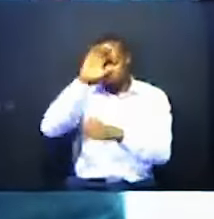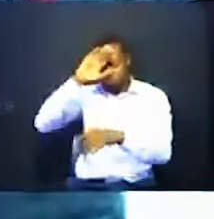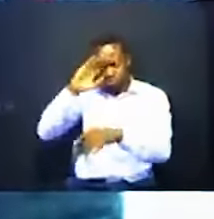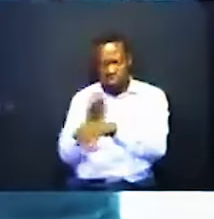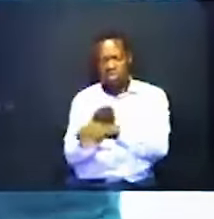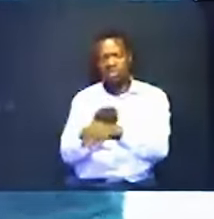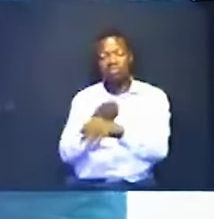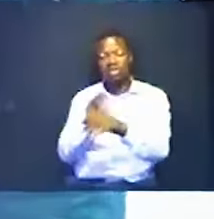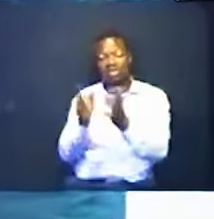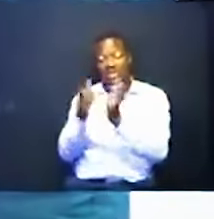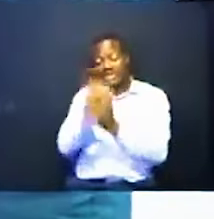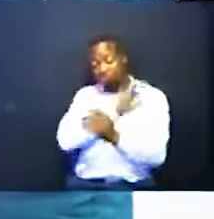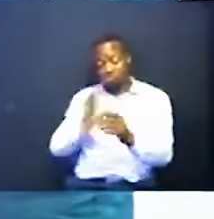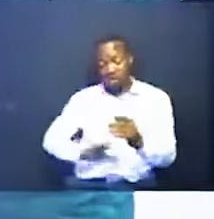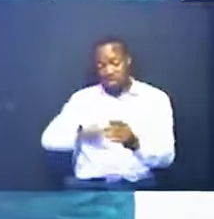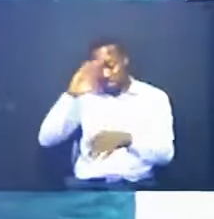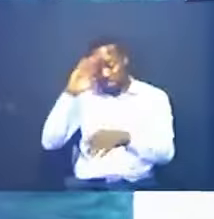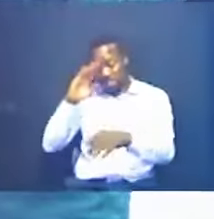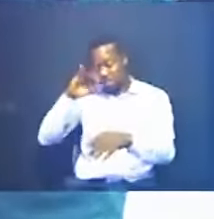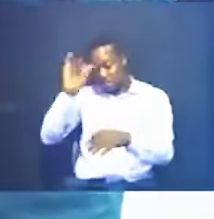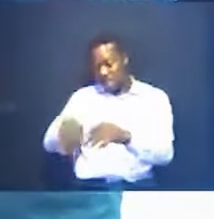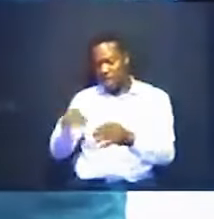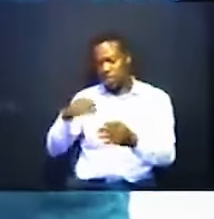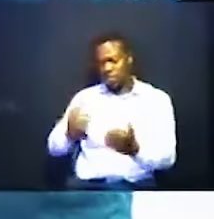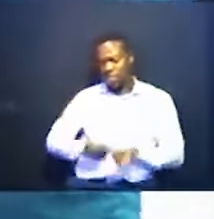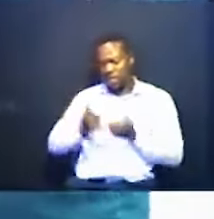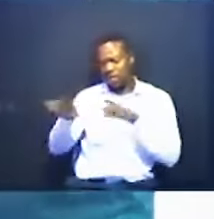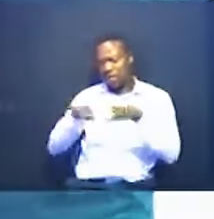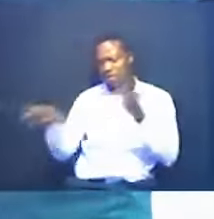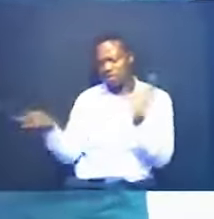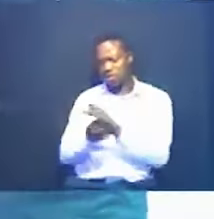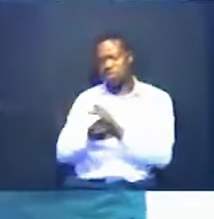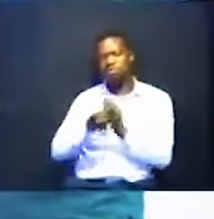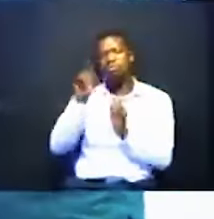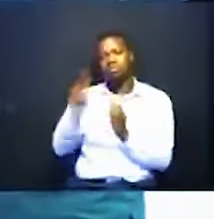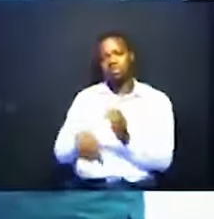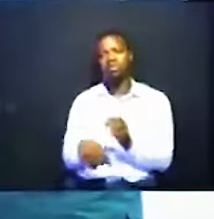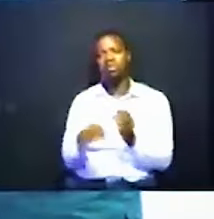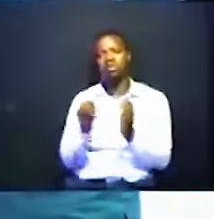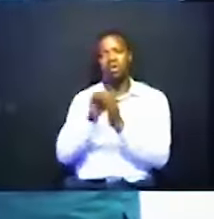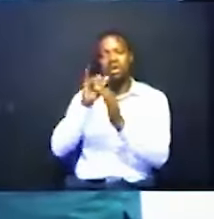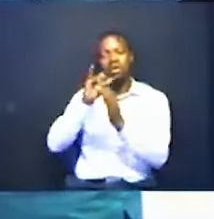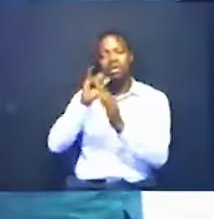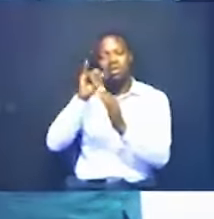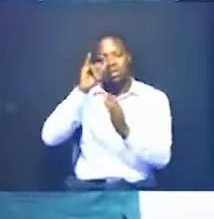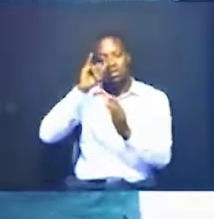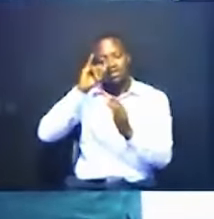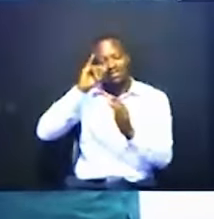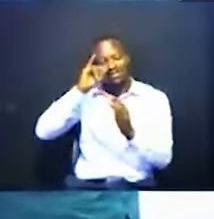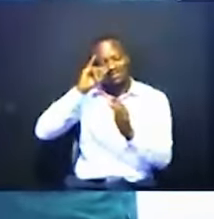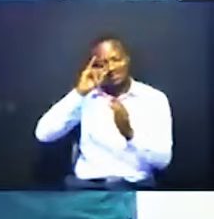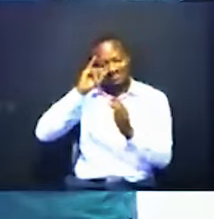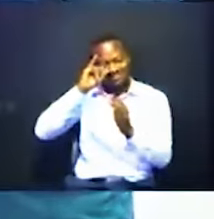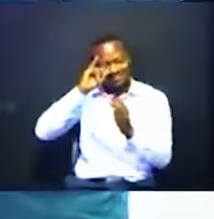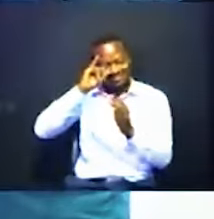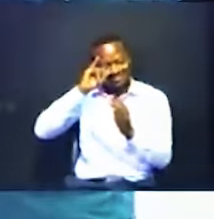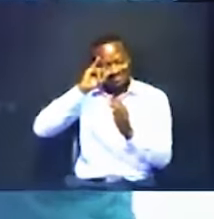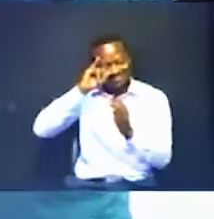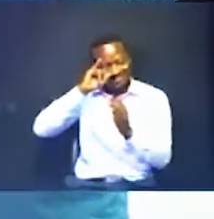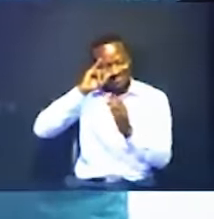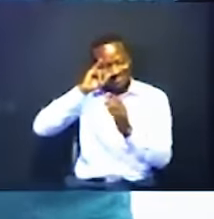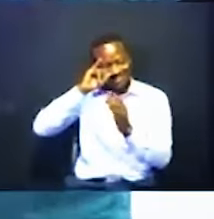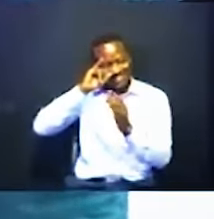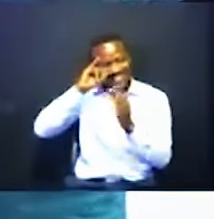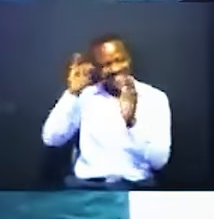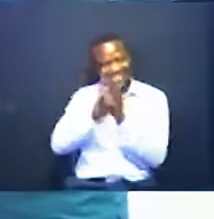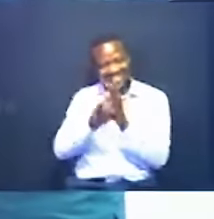satra onyame hwehwe e de afri en ho ene se ye beye se ne ba no. That is the image set before us. We any susudia